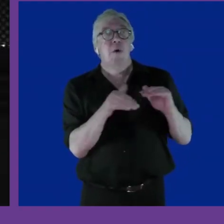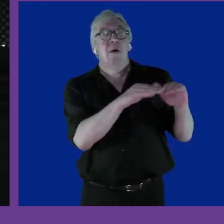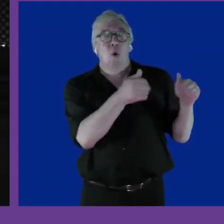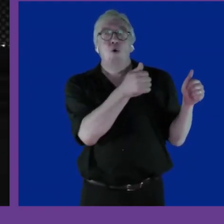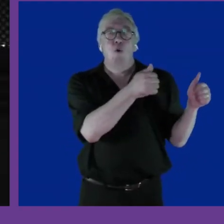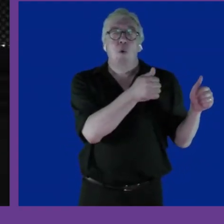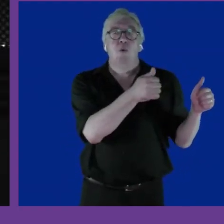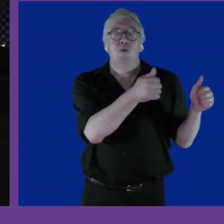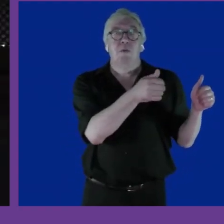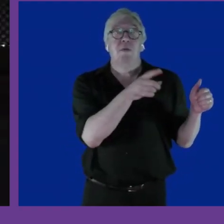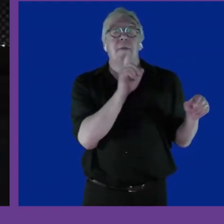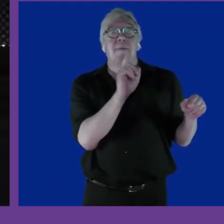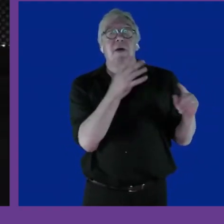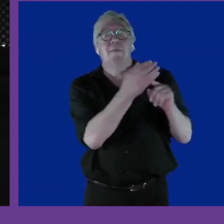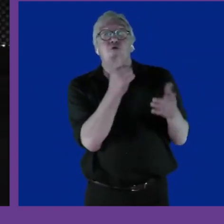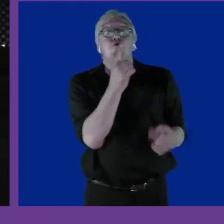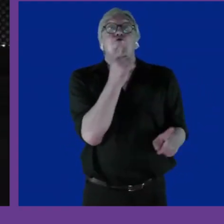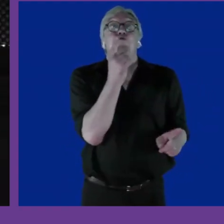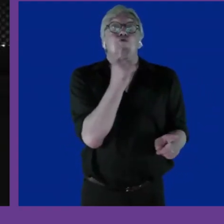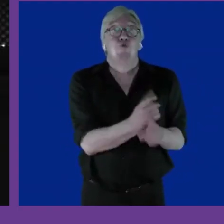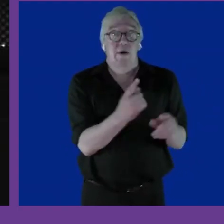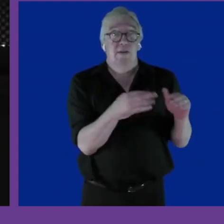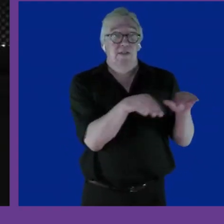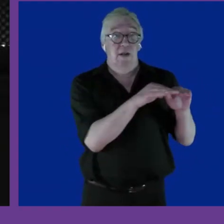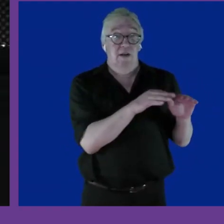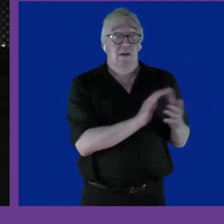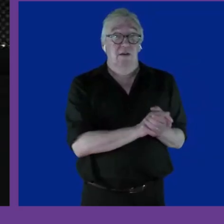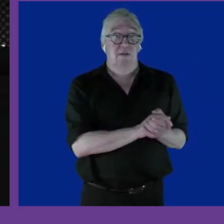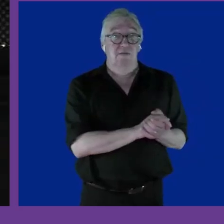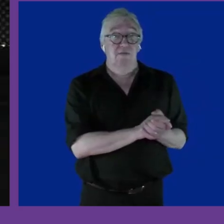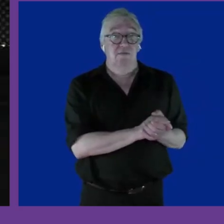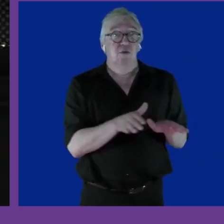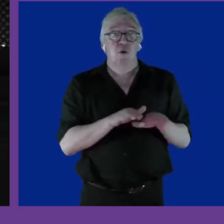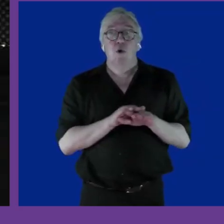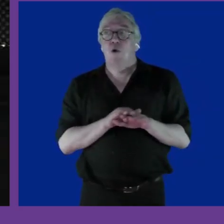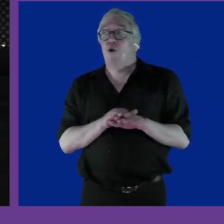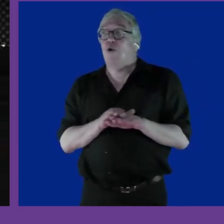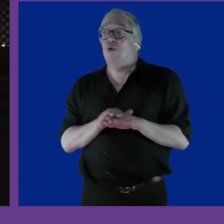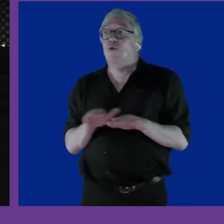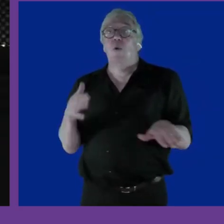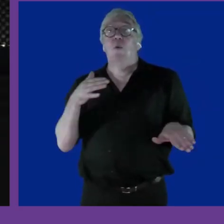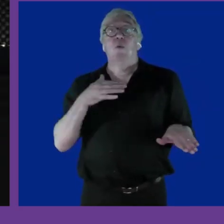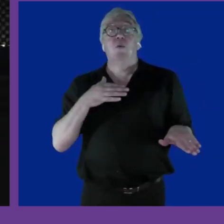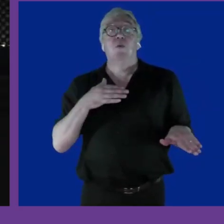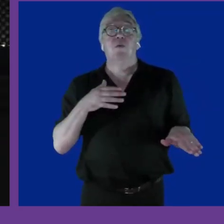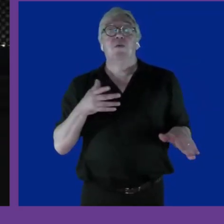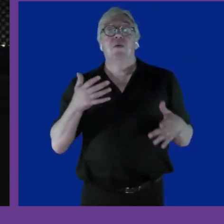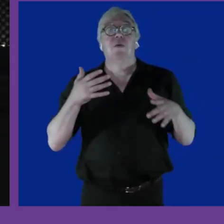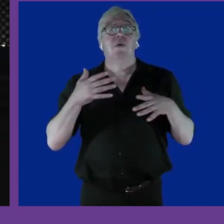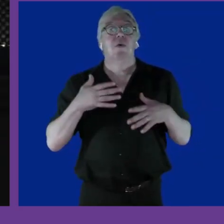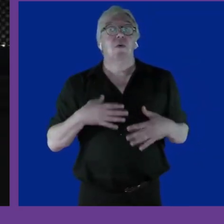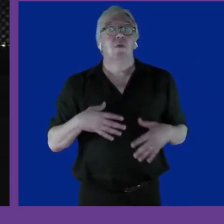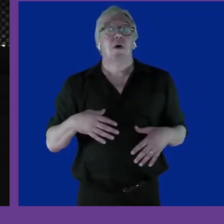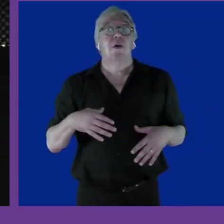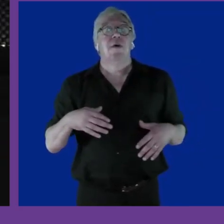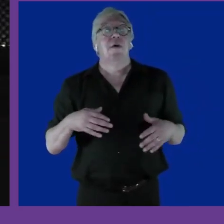you pick the right standard, I understand, and that you don't unlevel the playing field, and that you don't, you know,